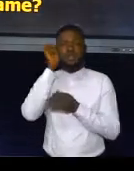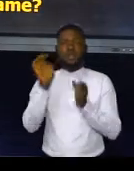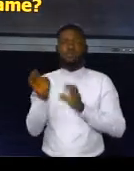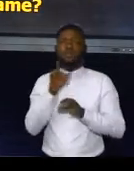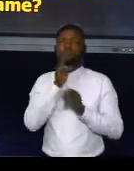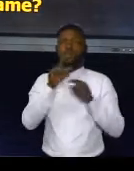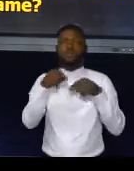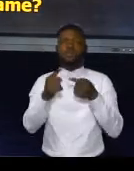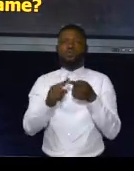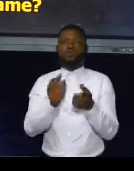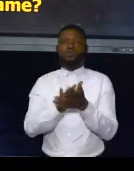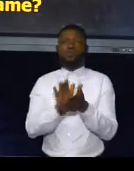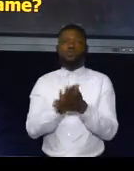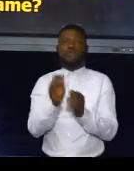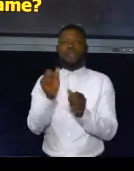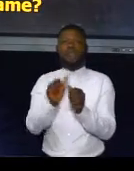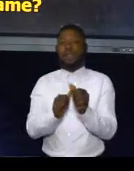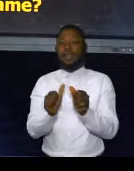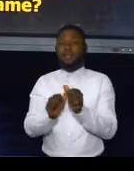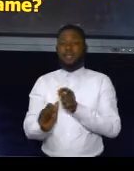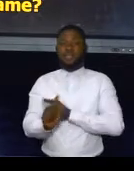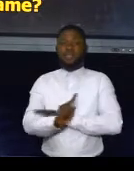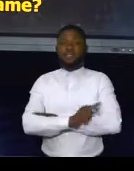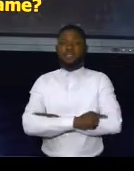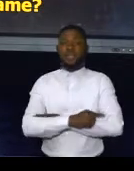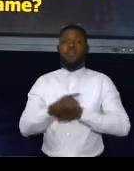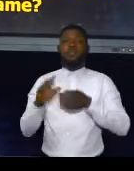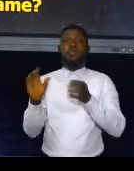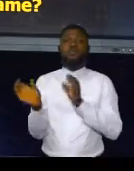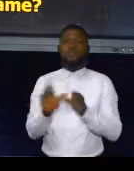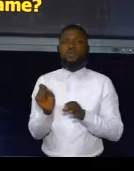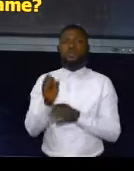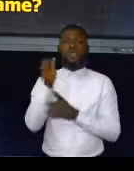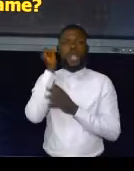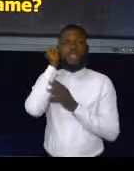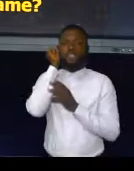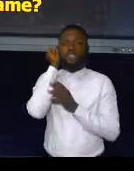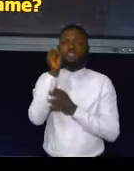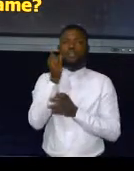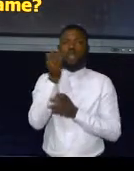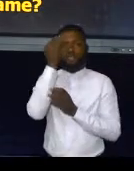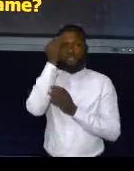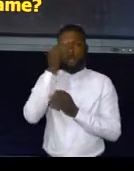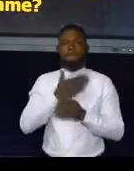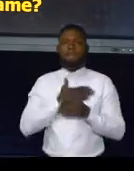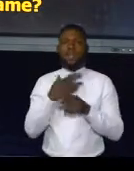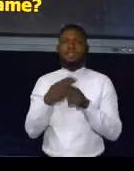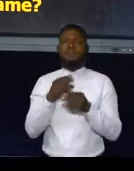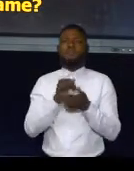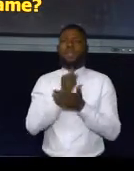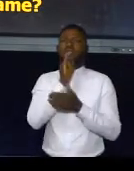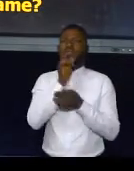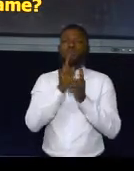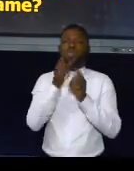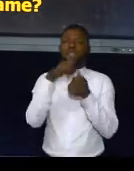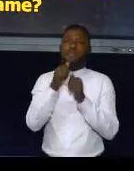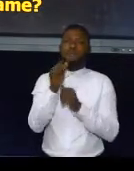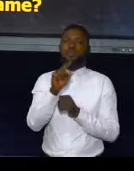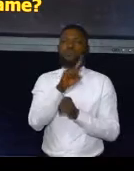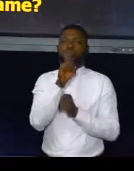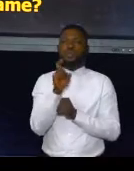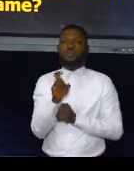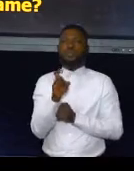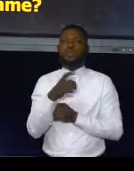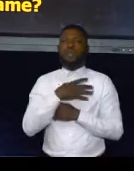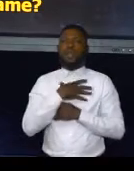examples. He does not go to school every day. Does she know my name? That is talking